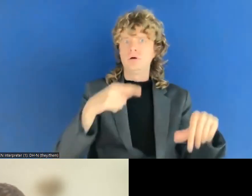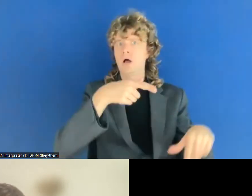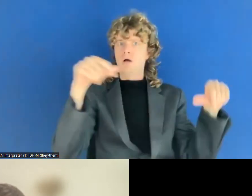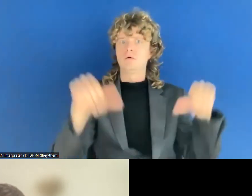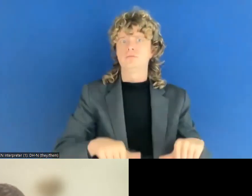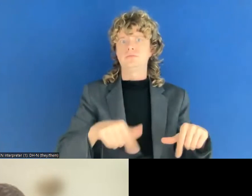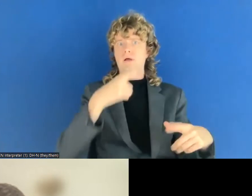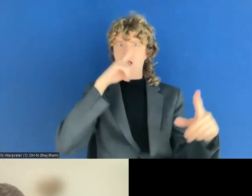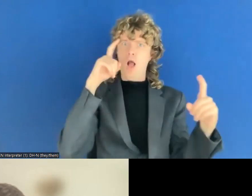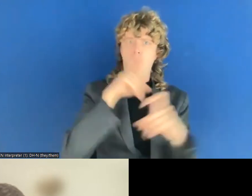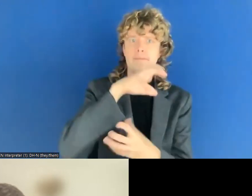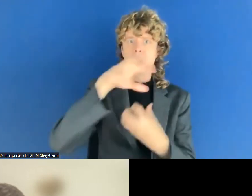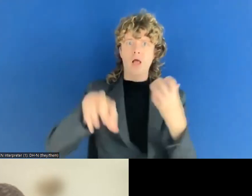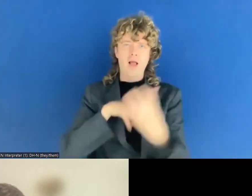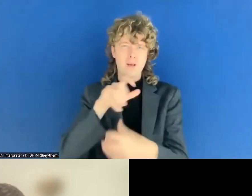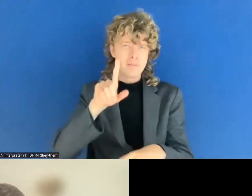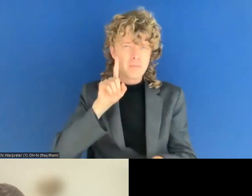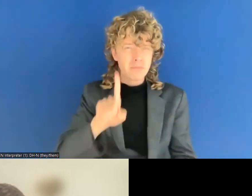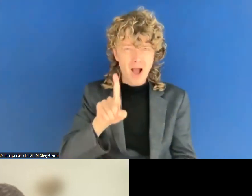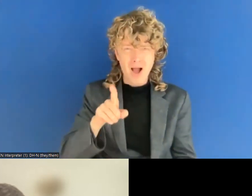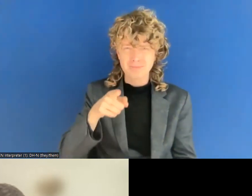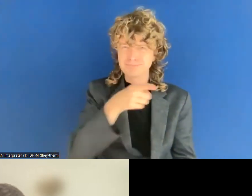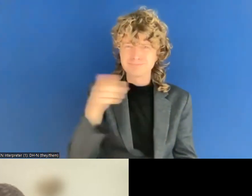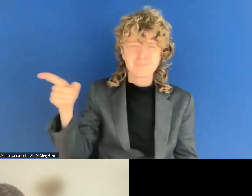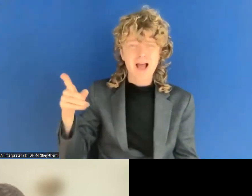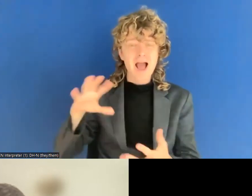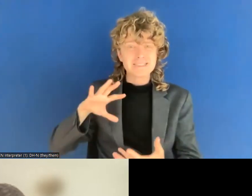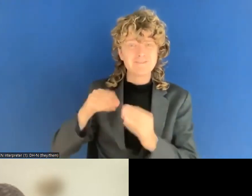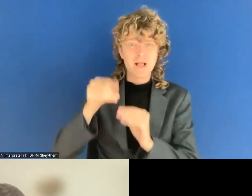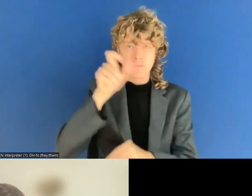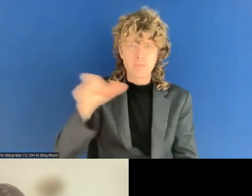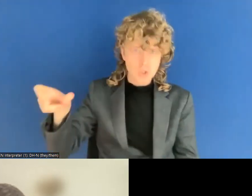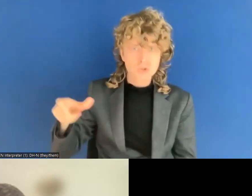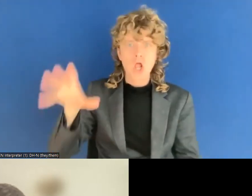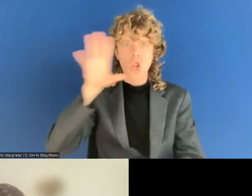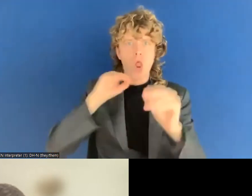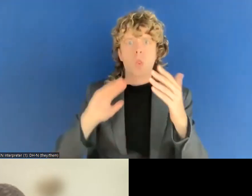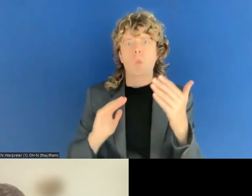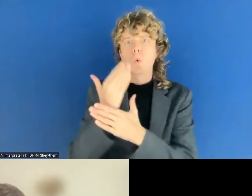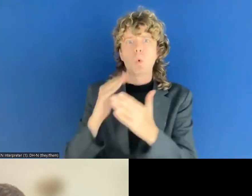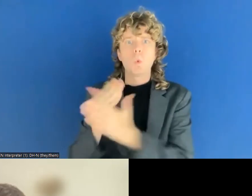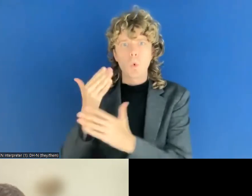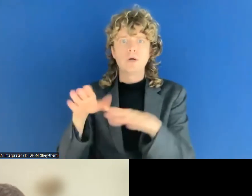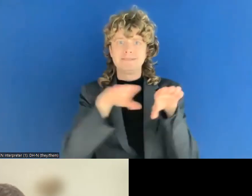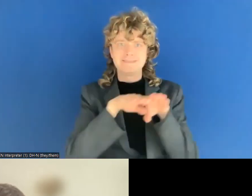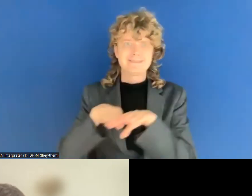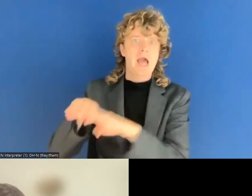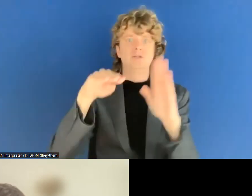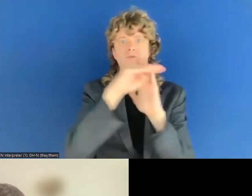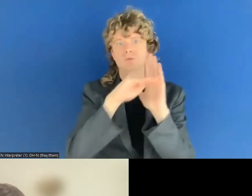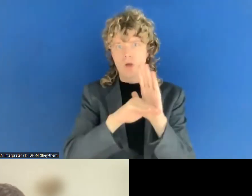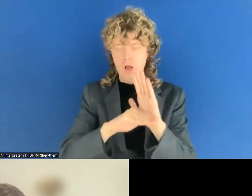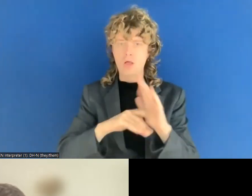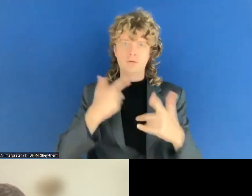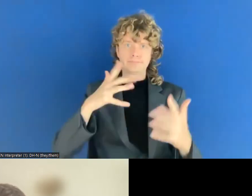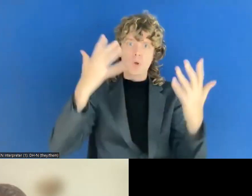read all sorts of complex standards and learn new technologies literally overnight. Are we dealing with certain biases of people looking for excuses, not wanting